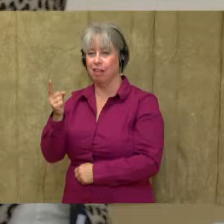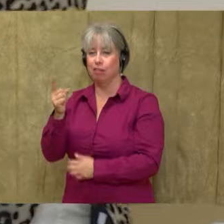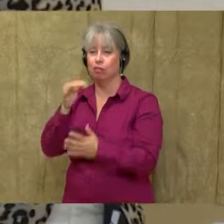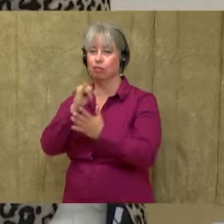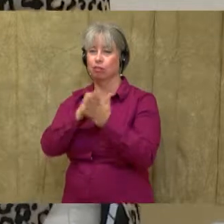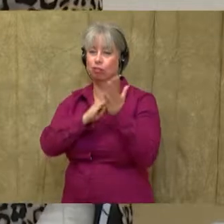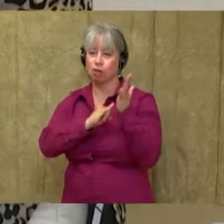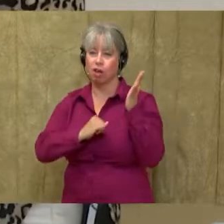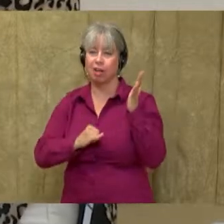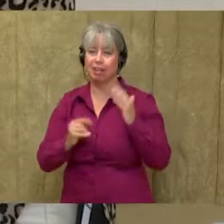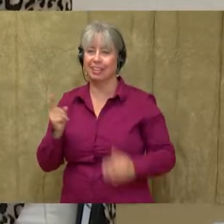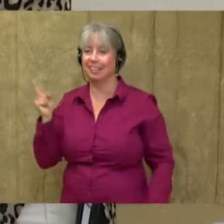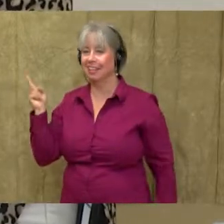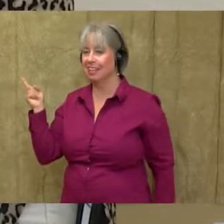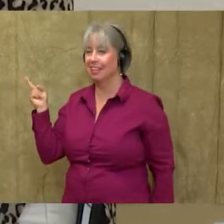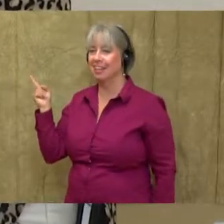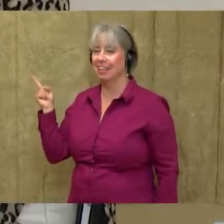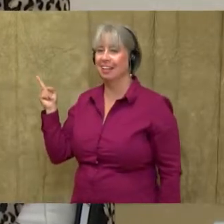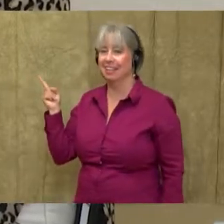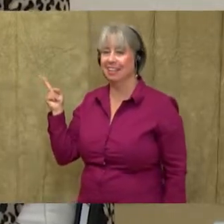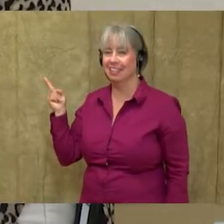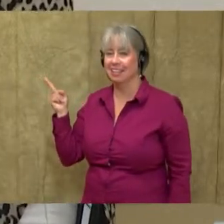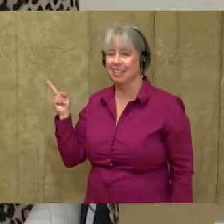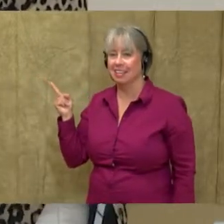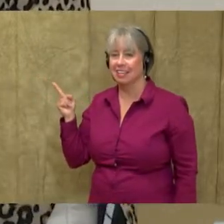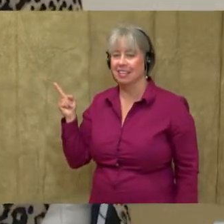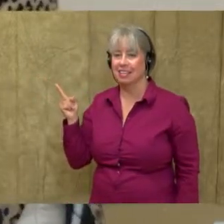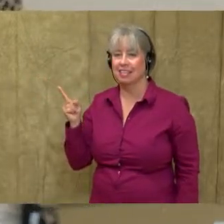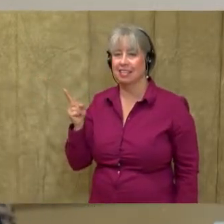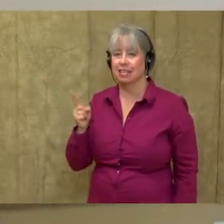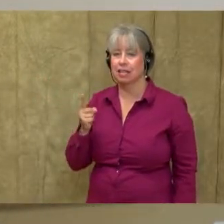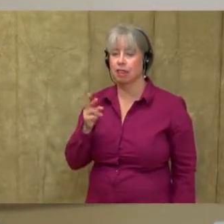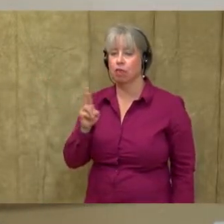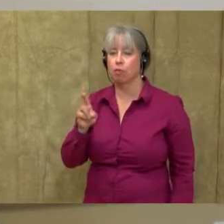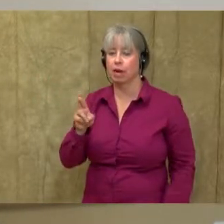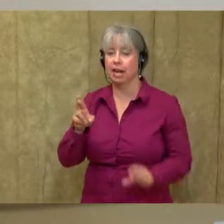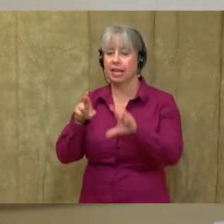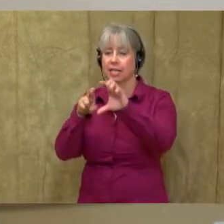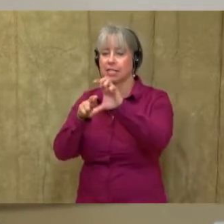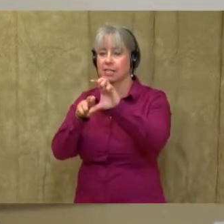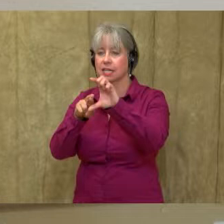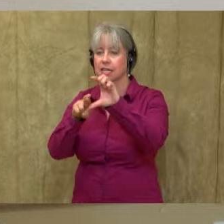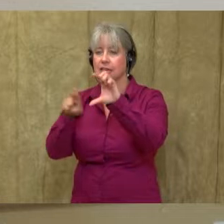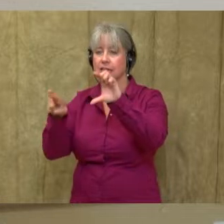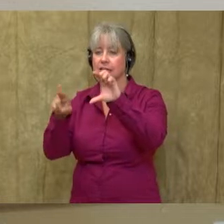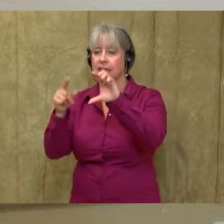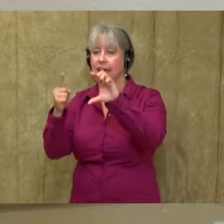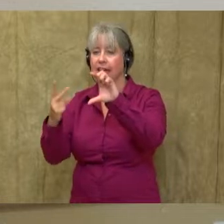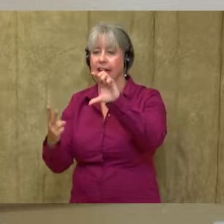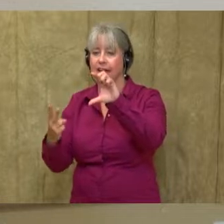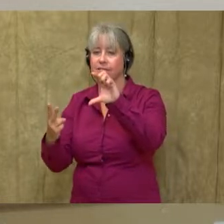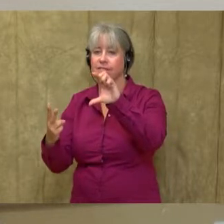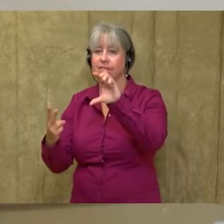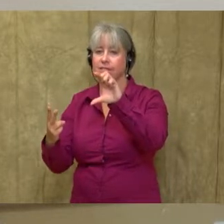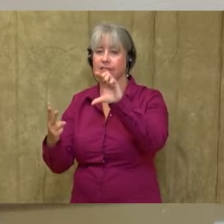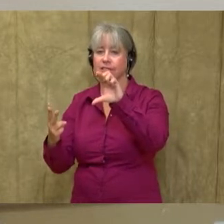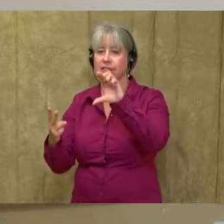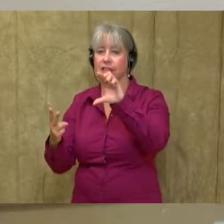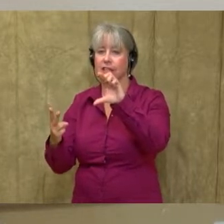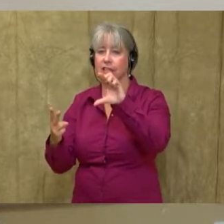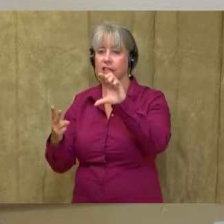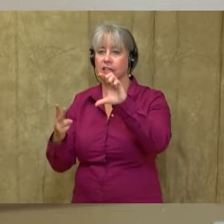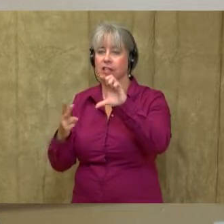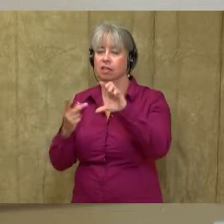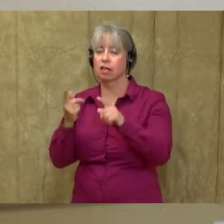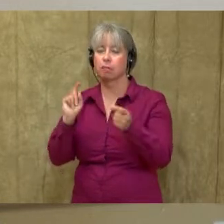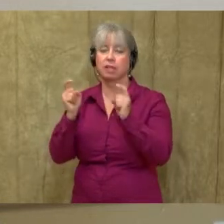Okay, this radius halfway here, okay, and this radius, okay, well, let me do it this